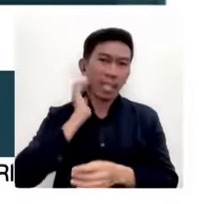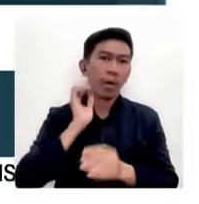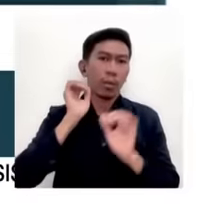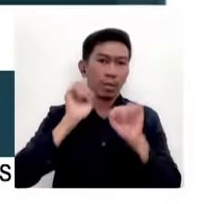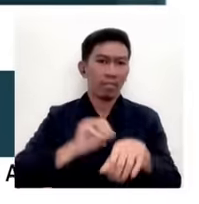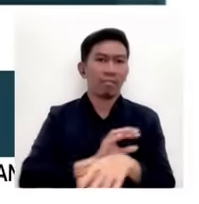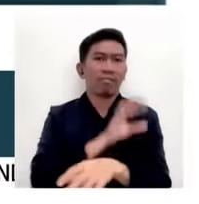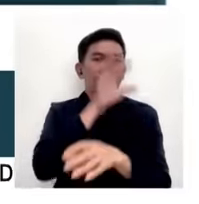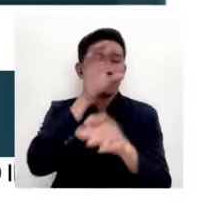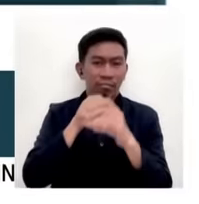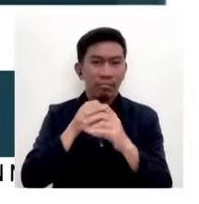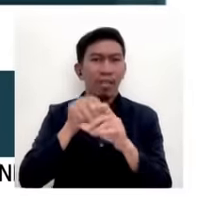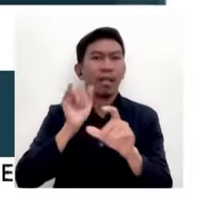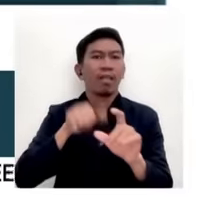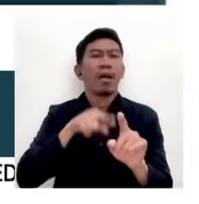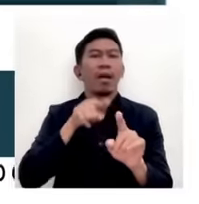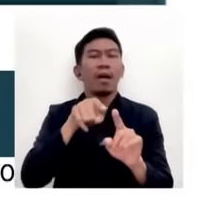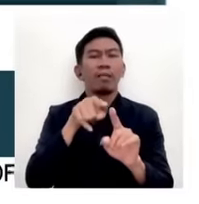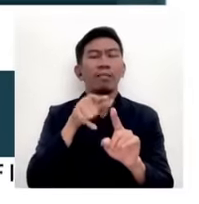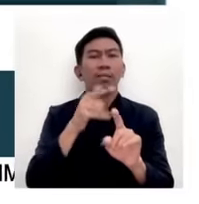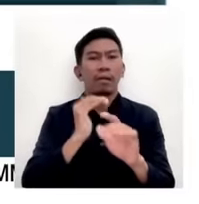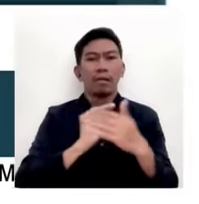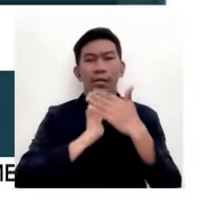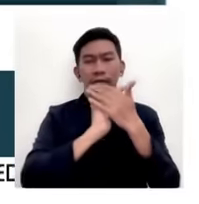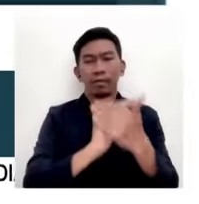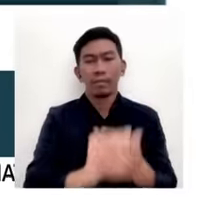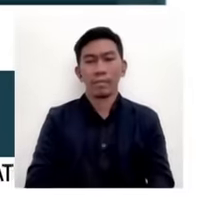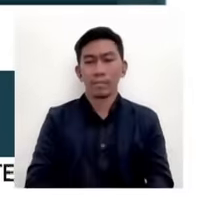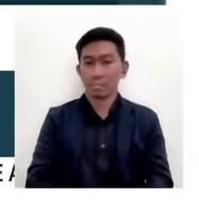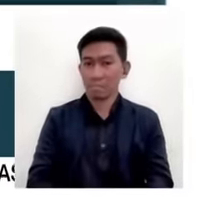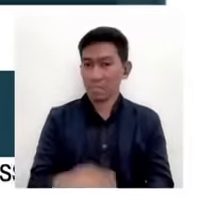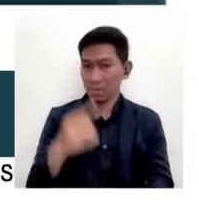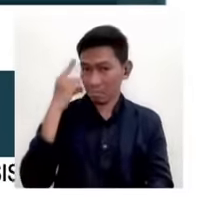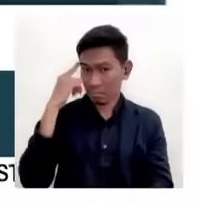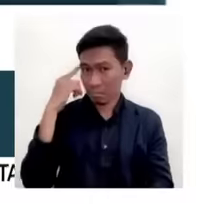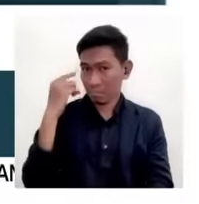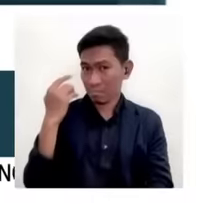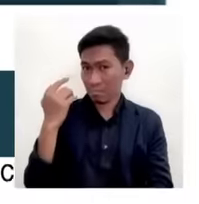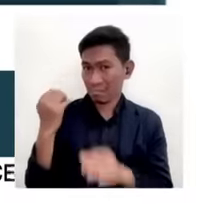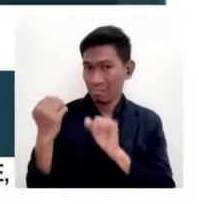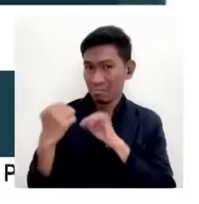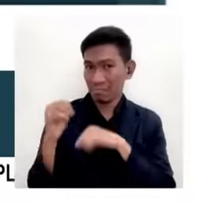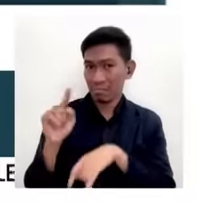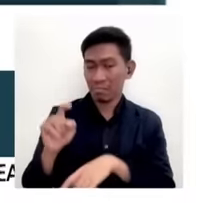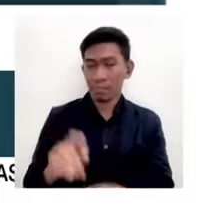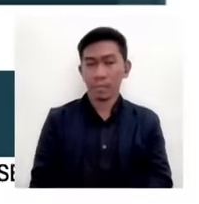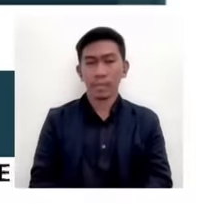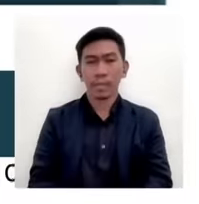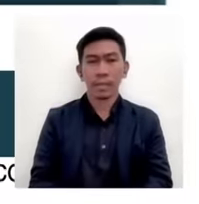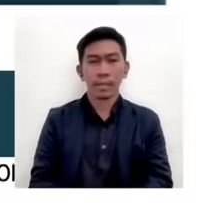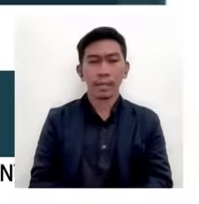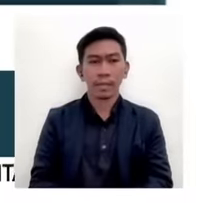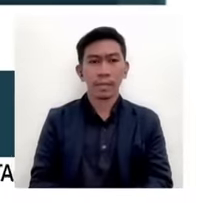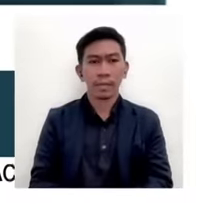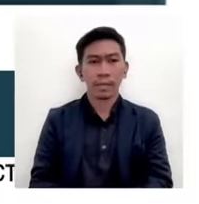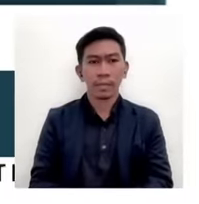that, yun po ang kanyang iniiwasan. Do you think that's fair reason? Go ahead.